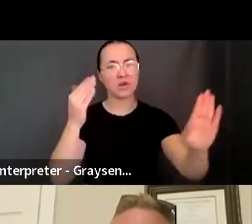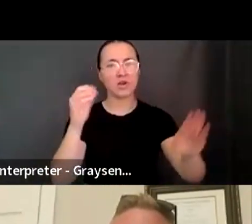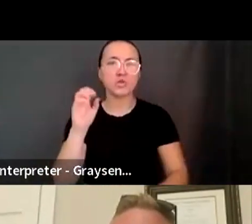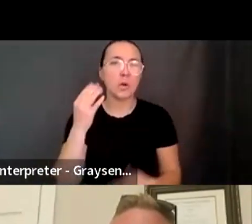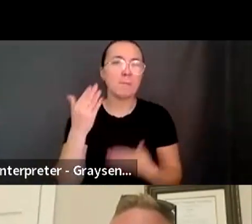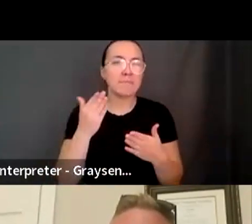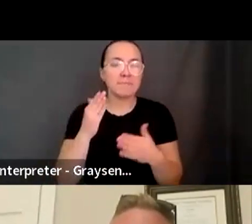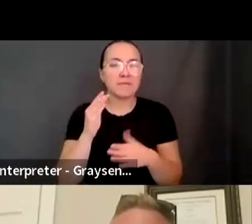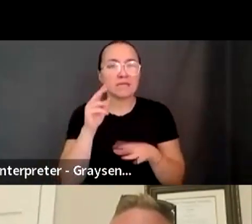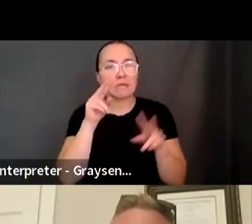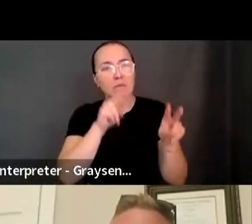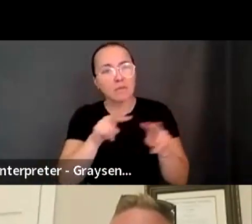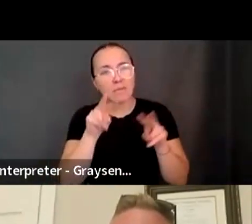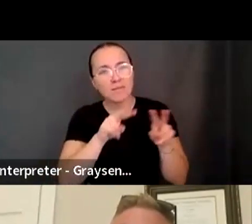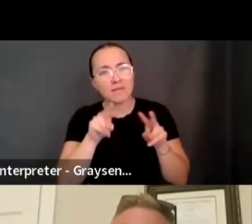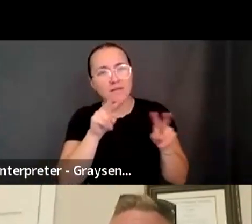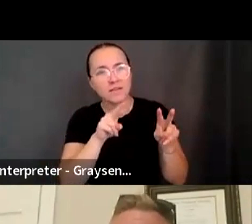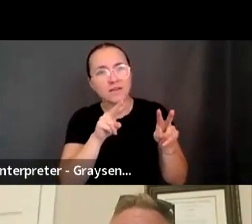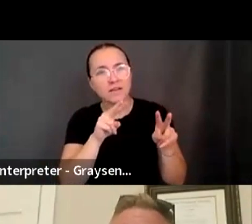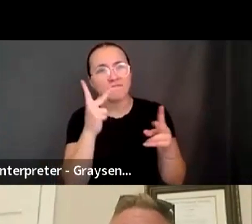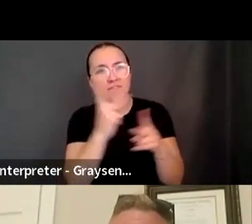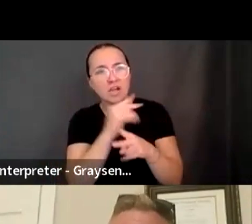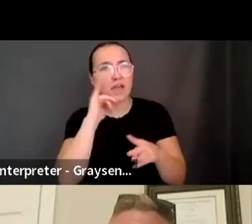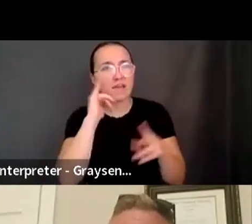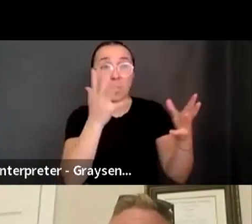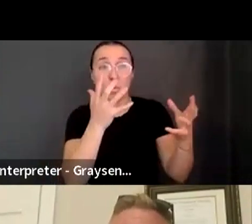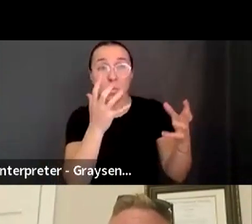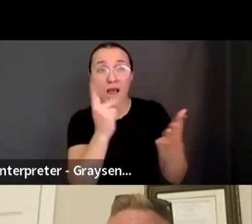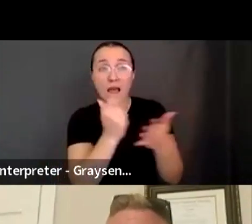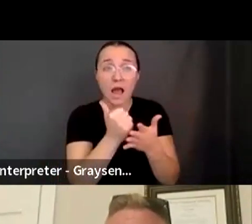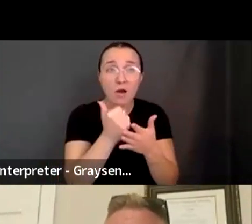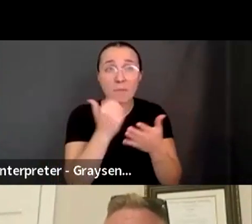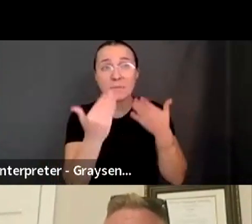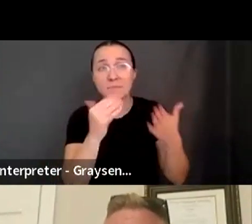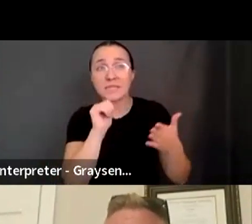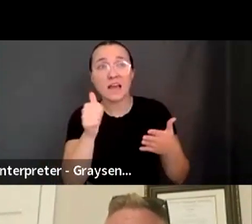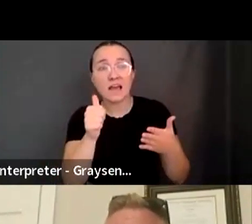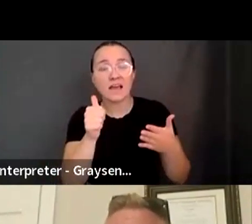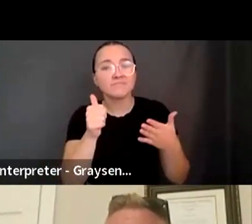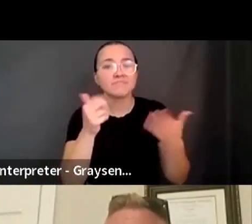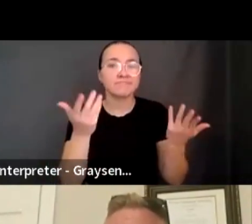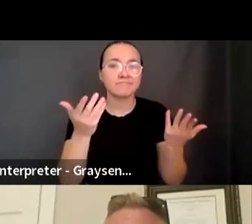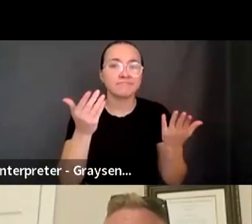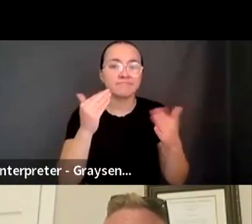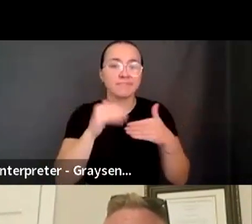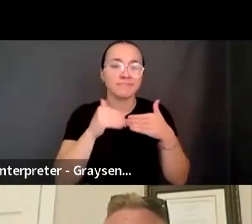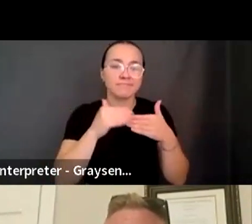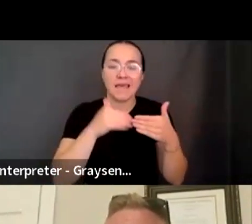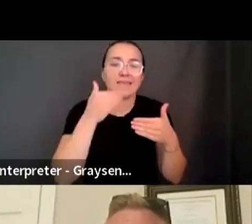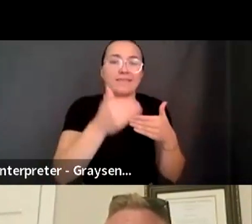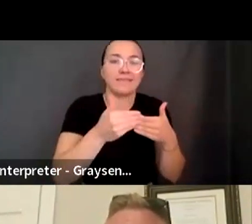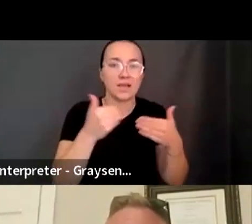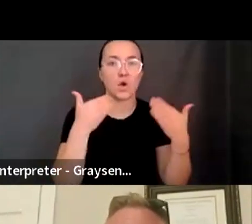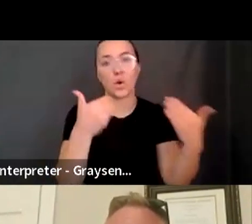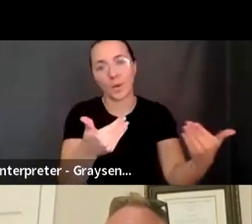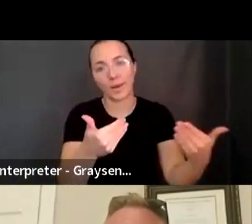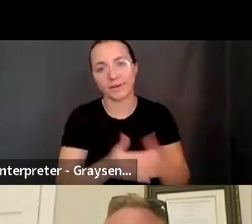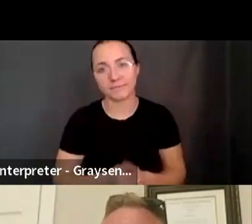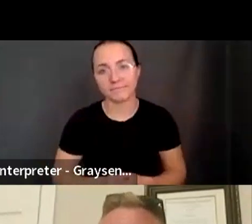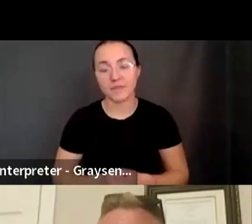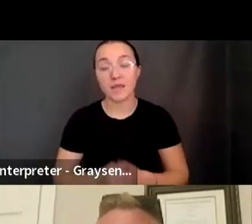immediately assuming that just because they're in a wheelchair, you know, of course they want you to open the door for them. But I agree with you, Joel,